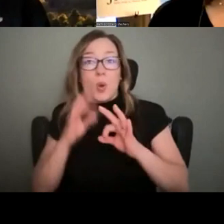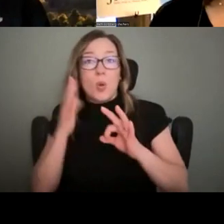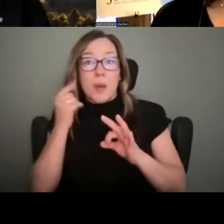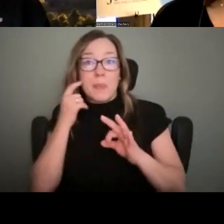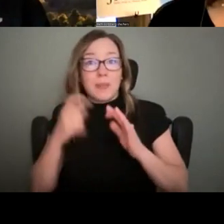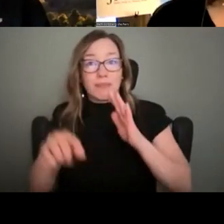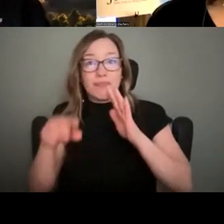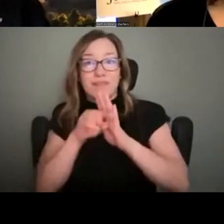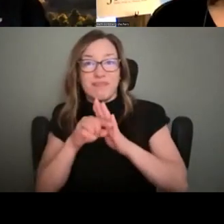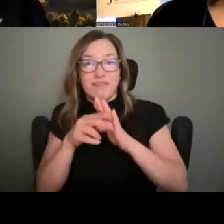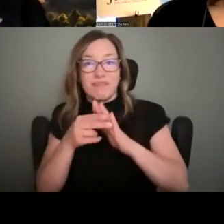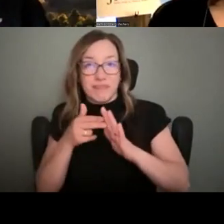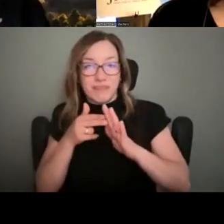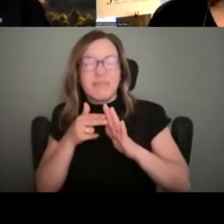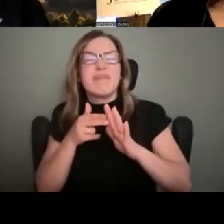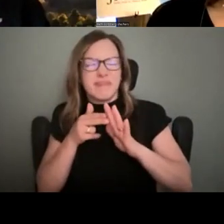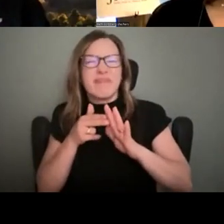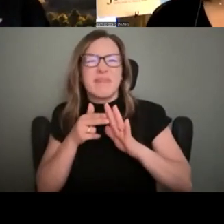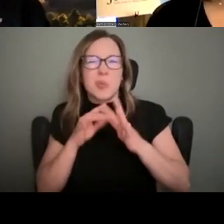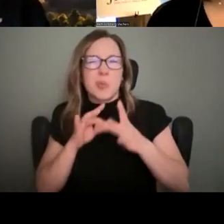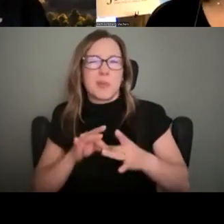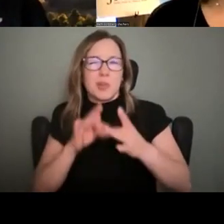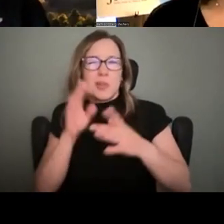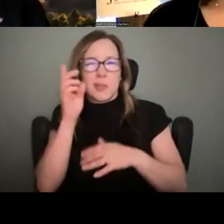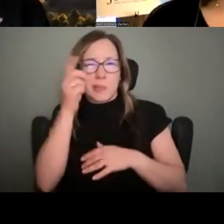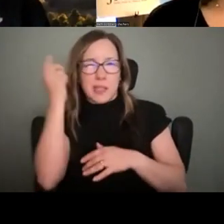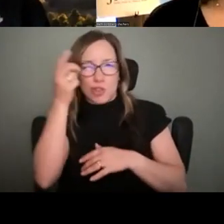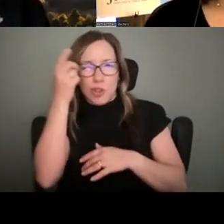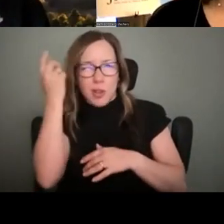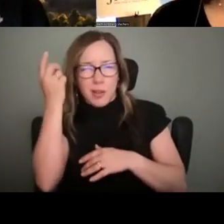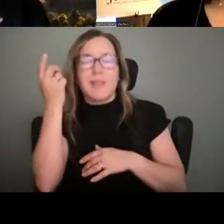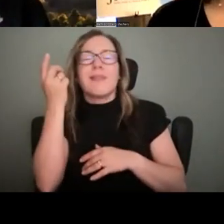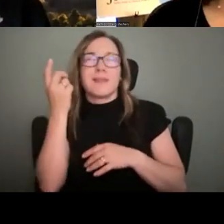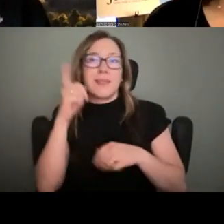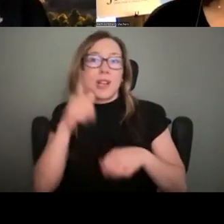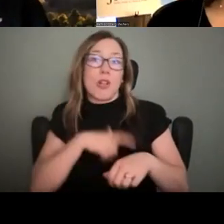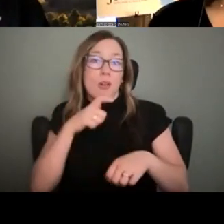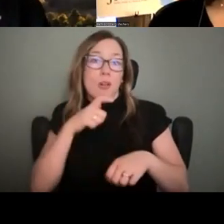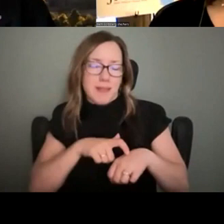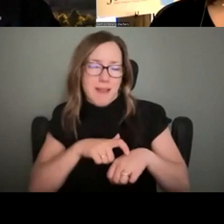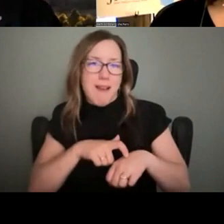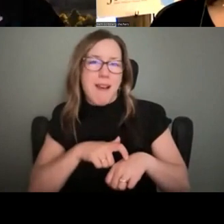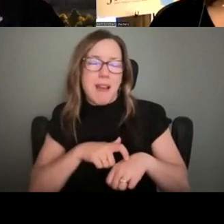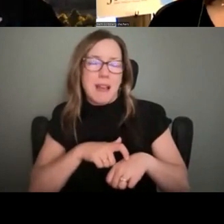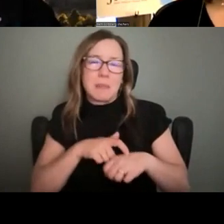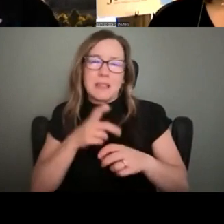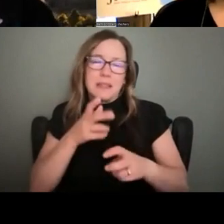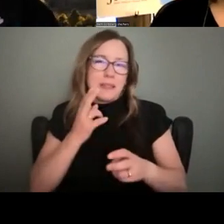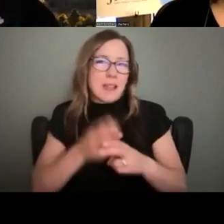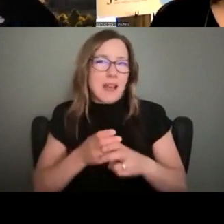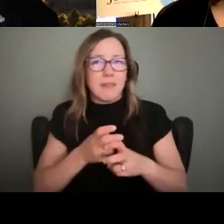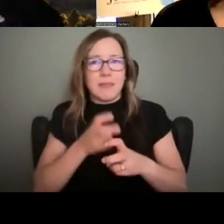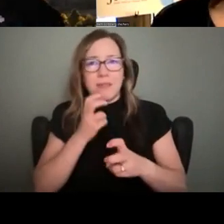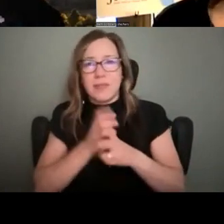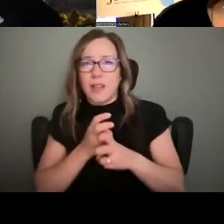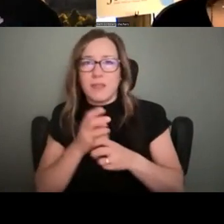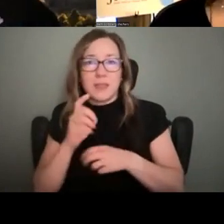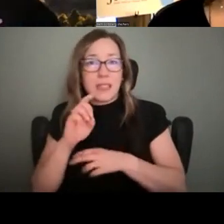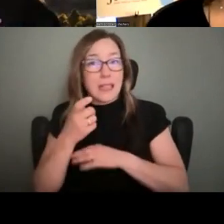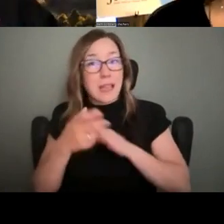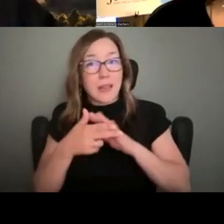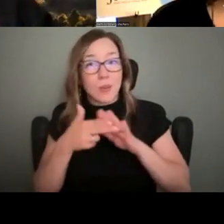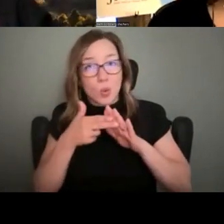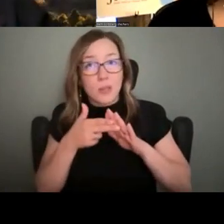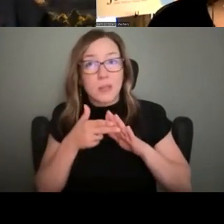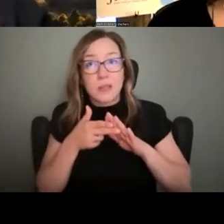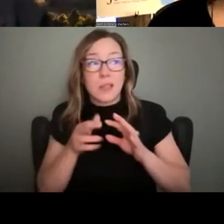regarding dementia. And also it can take a long time and be really hard to get a diagnosis, especially if someone